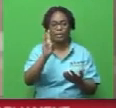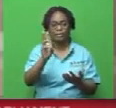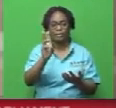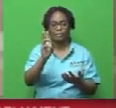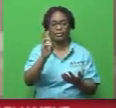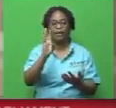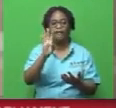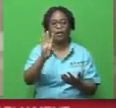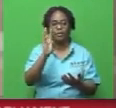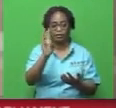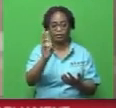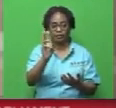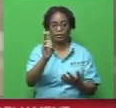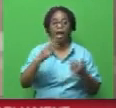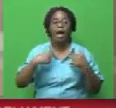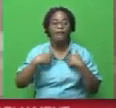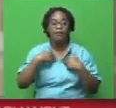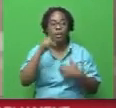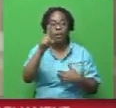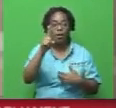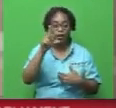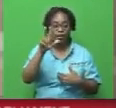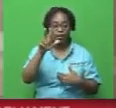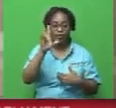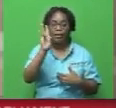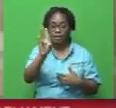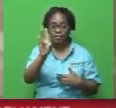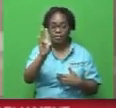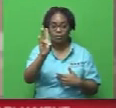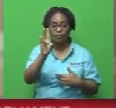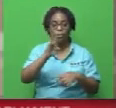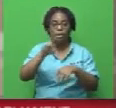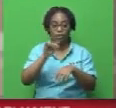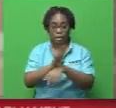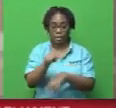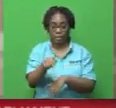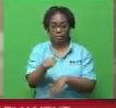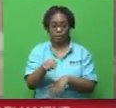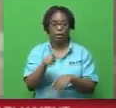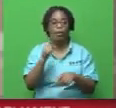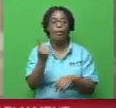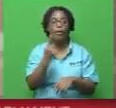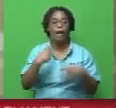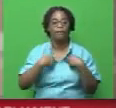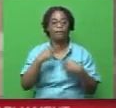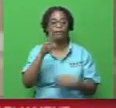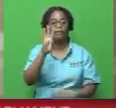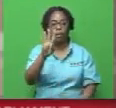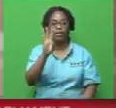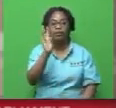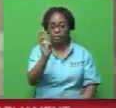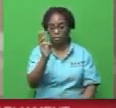46 of 137 approved positions. And do you know when those 137 positions were approved? Under the